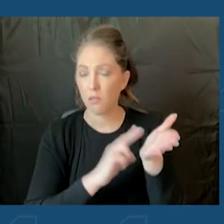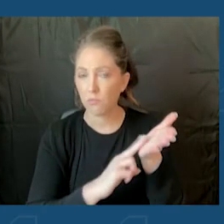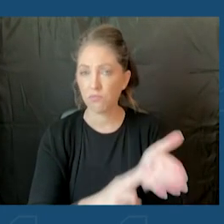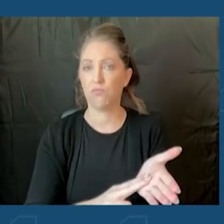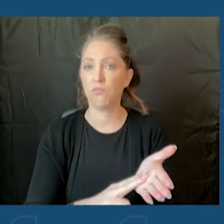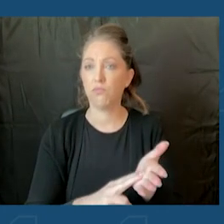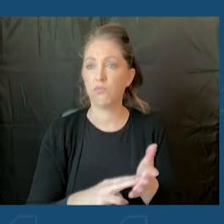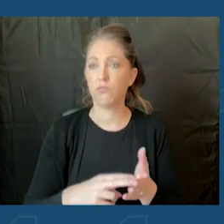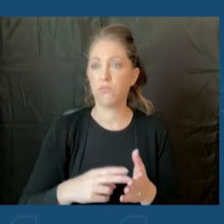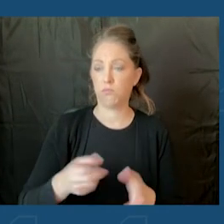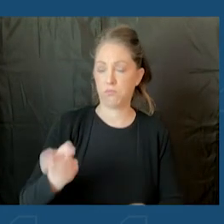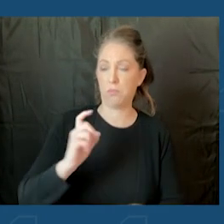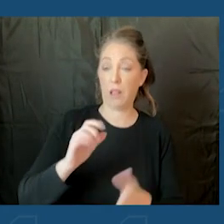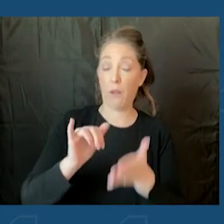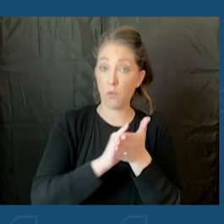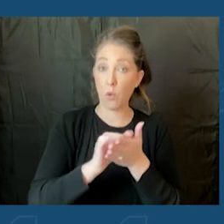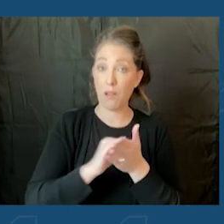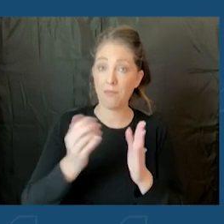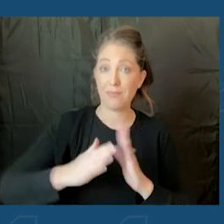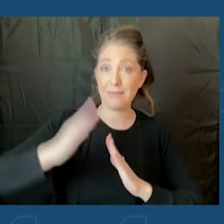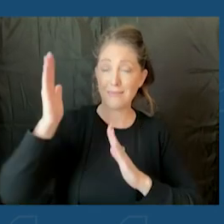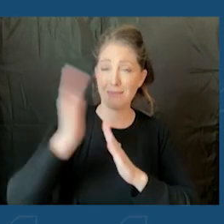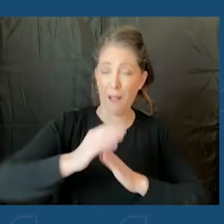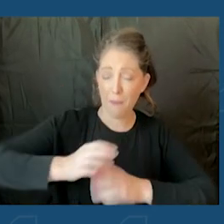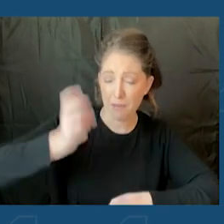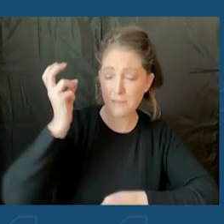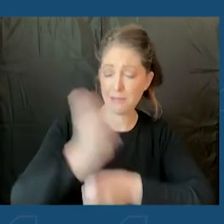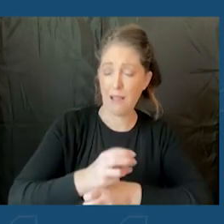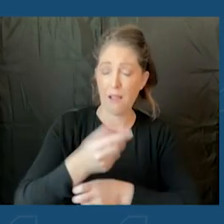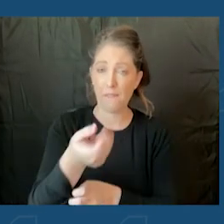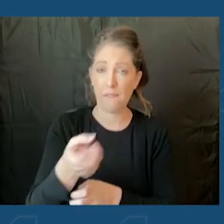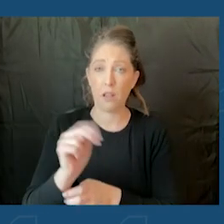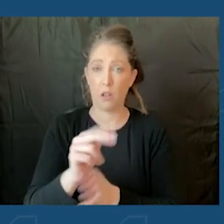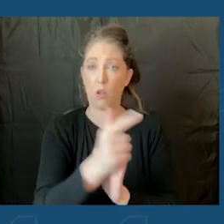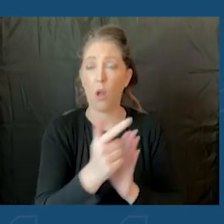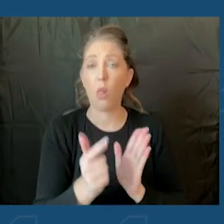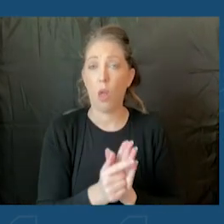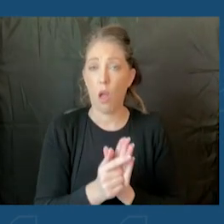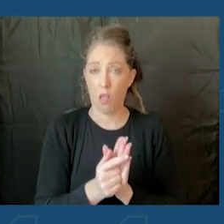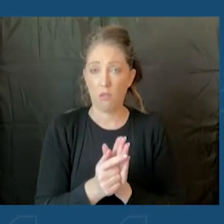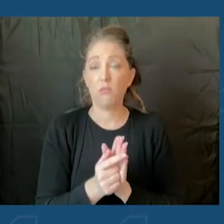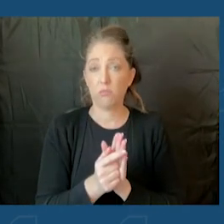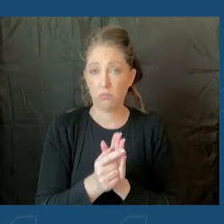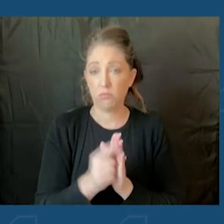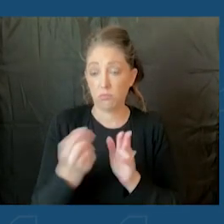gun laws in America, and we made them even tougher. And so